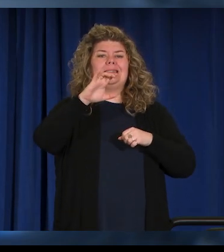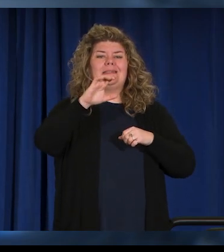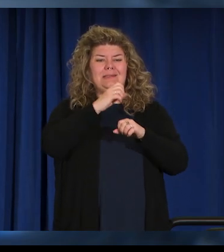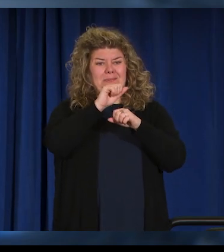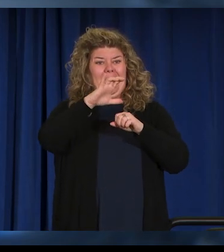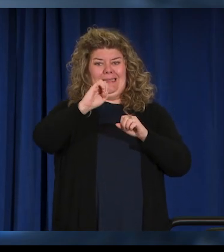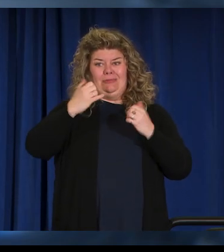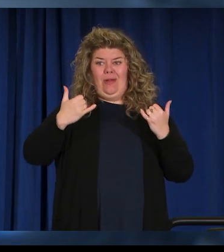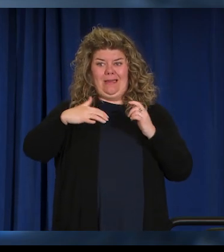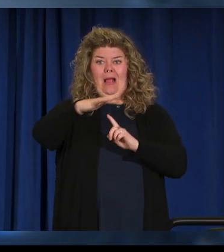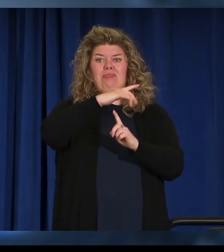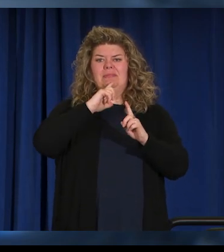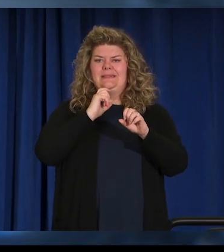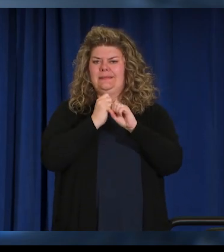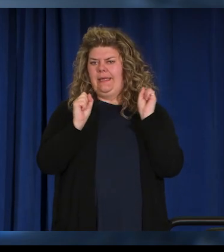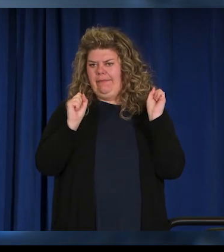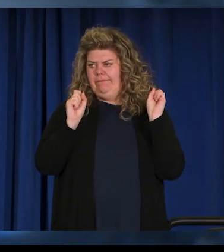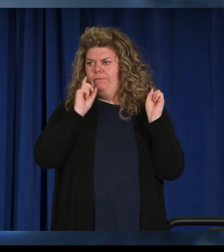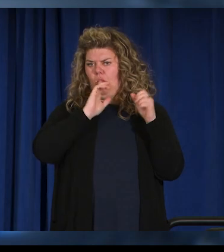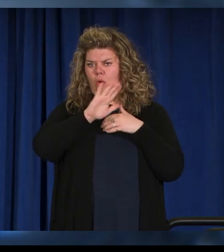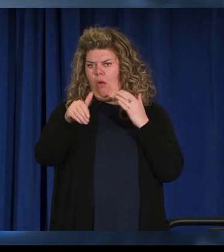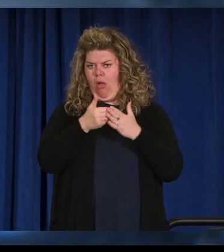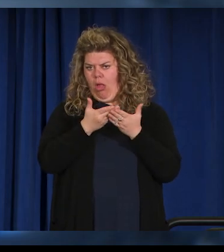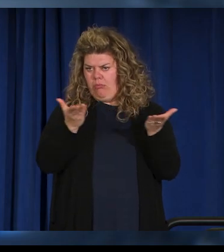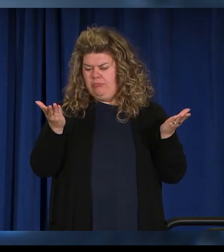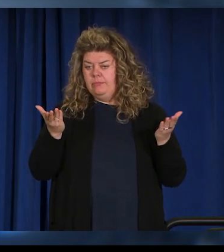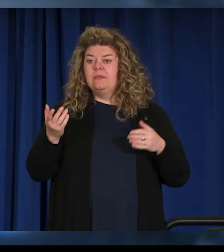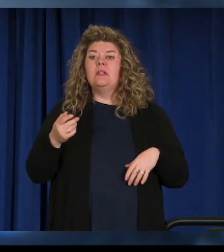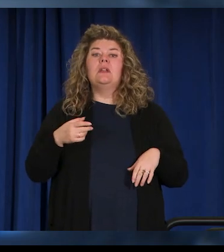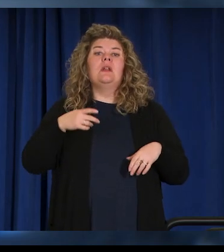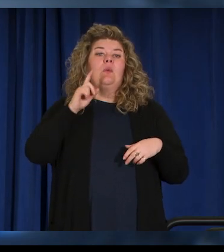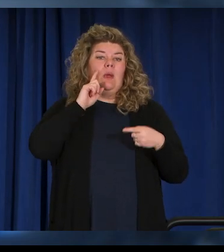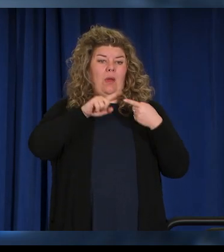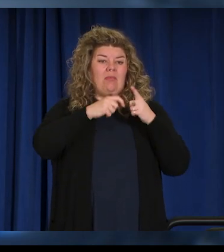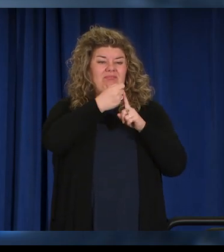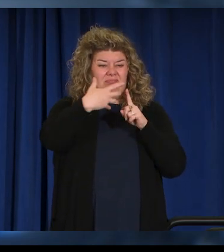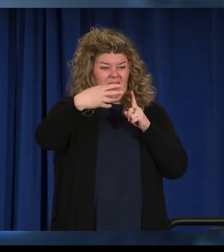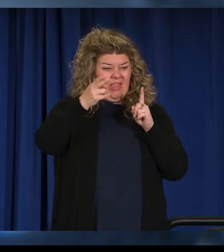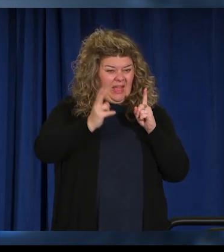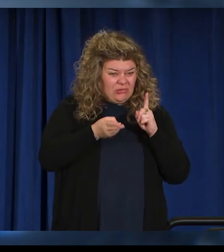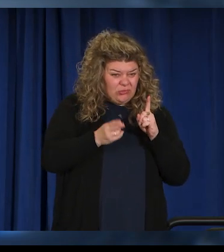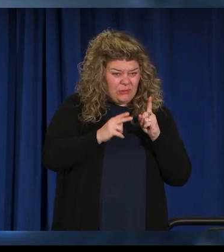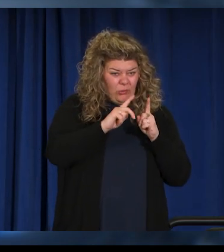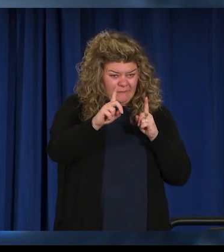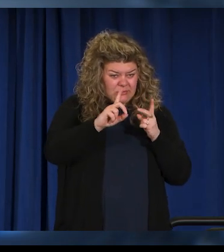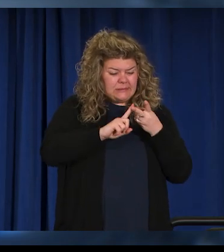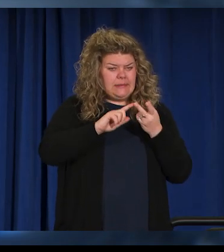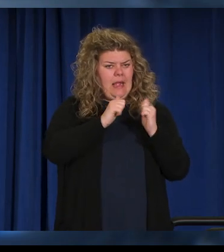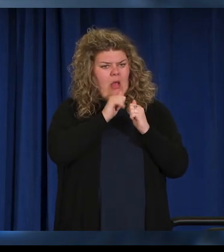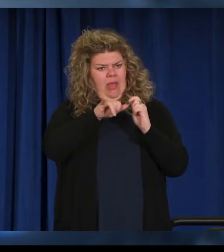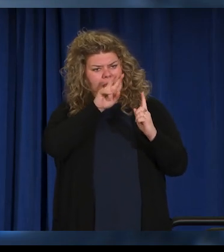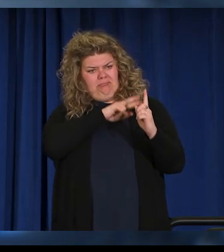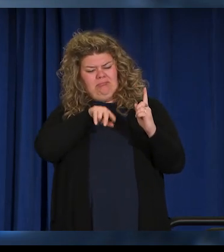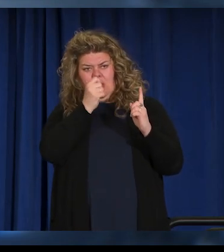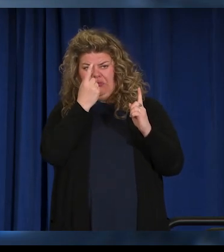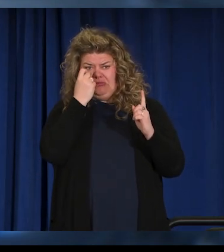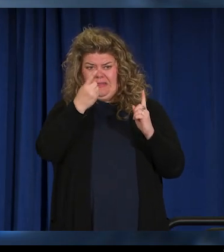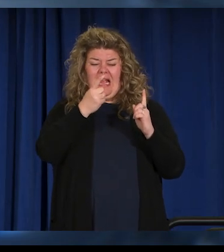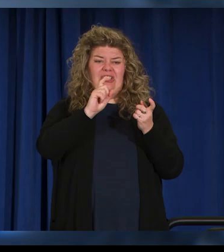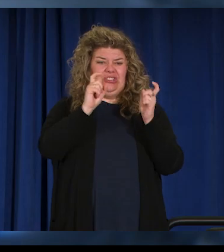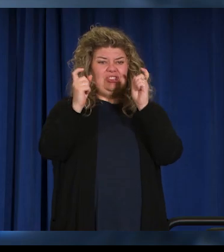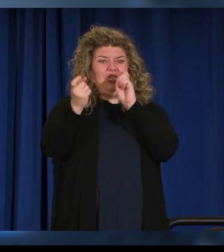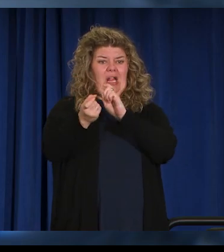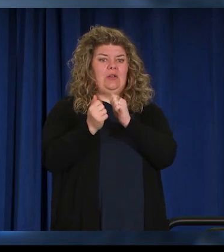here. We're then going to be taking a brief look at the history of neurodiversity and how our understanding has evolved over time. Next, we'll explore